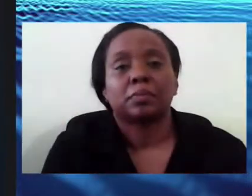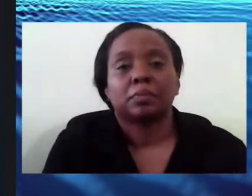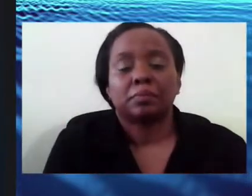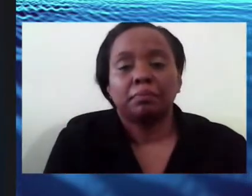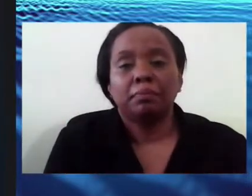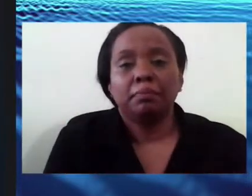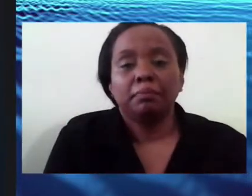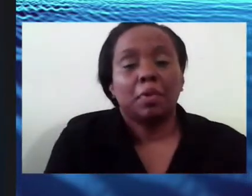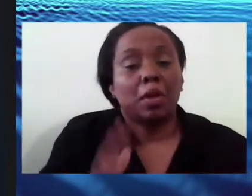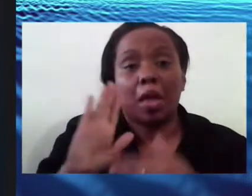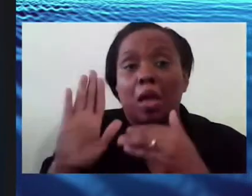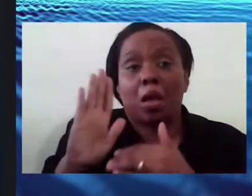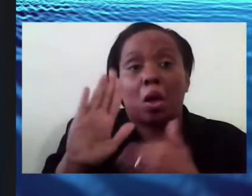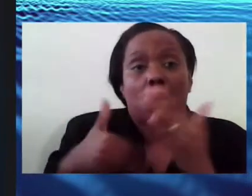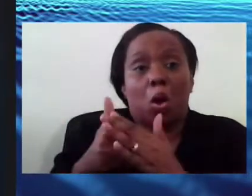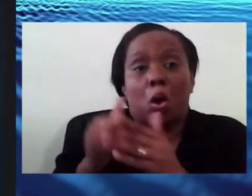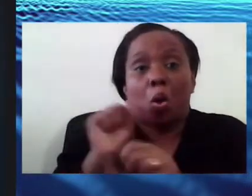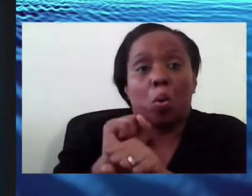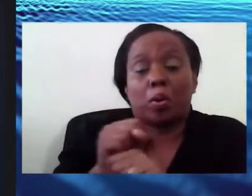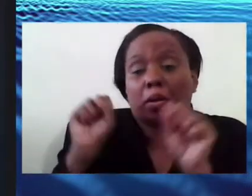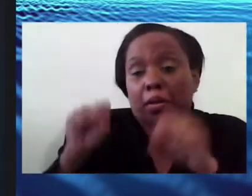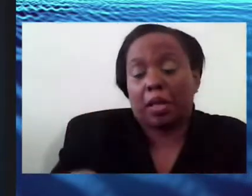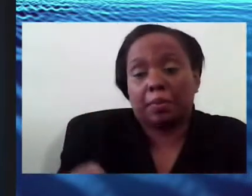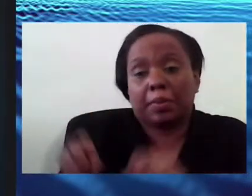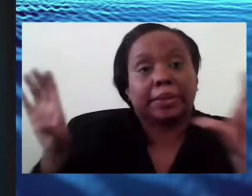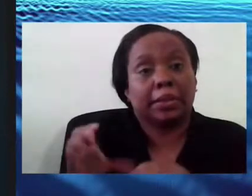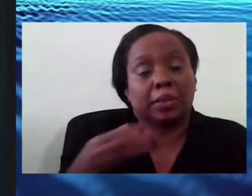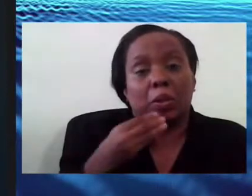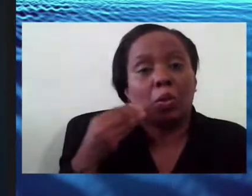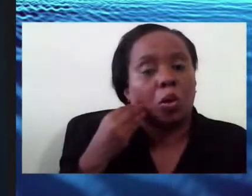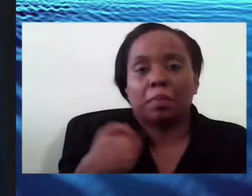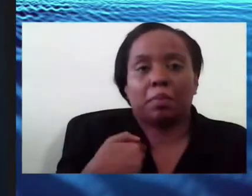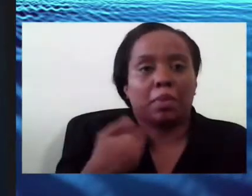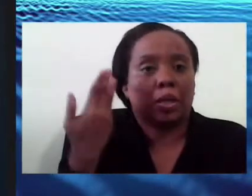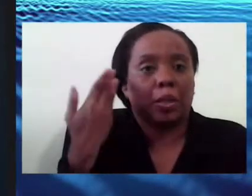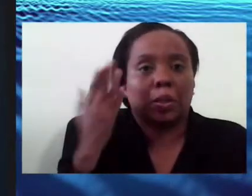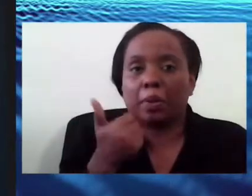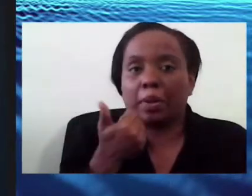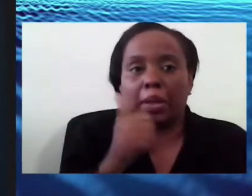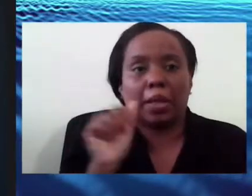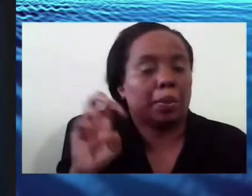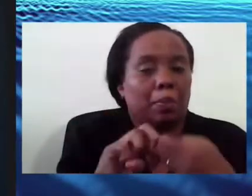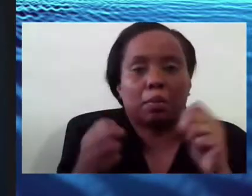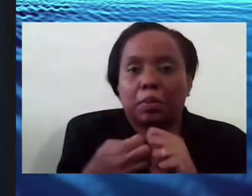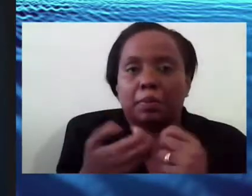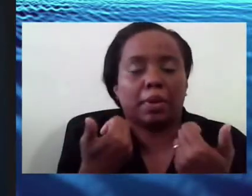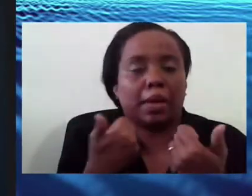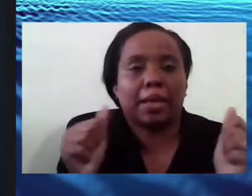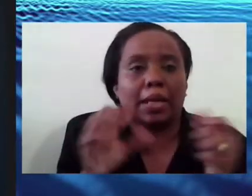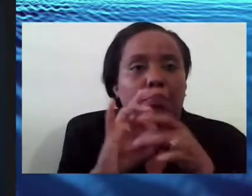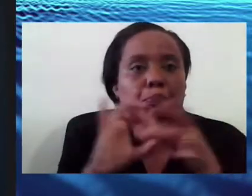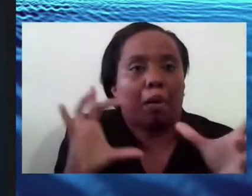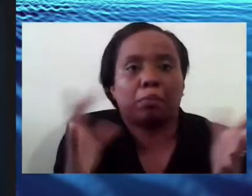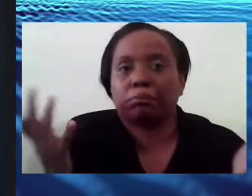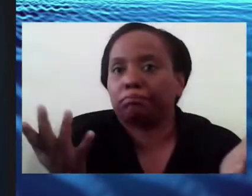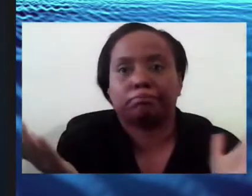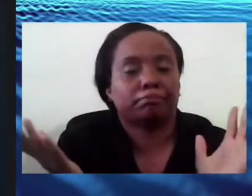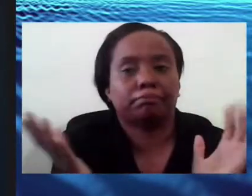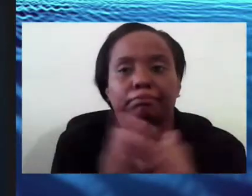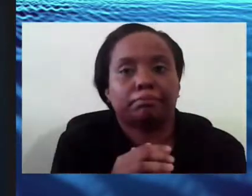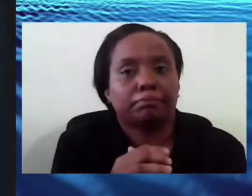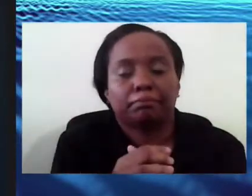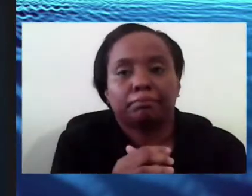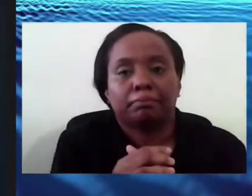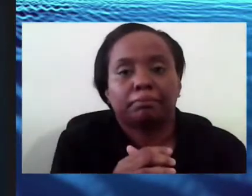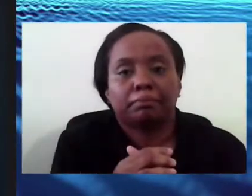been done remotely. I do not understand that there has been any interruption of the remote aspect of it, but